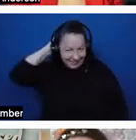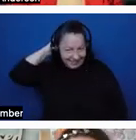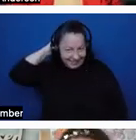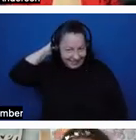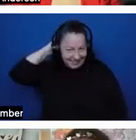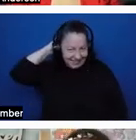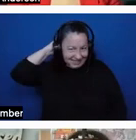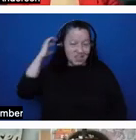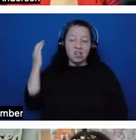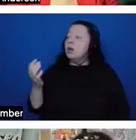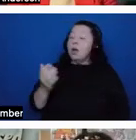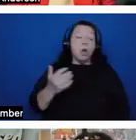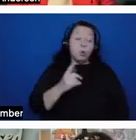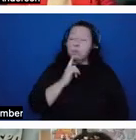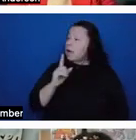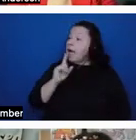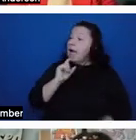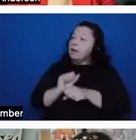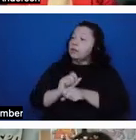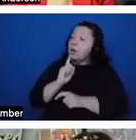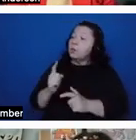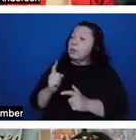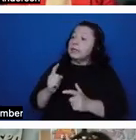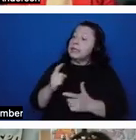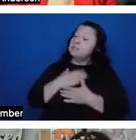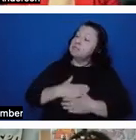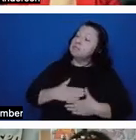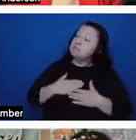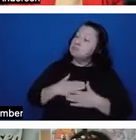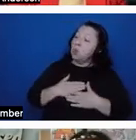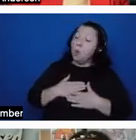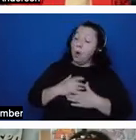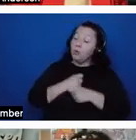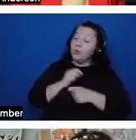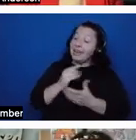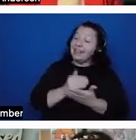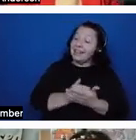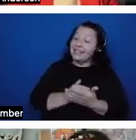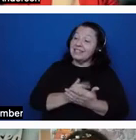So I actually really enjoyed kind of compiling this list, because those